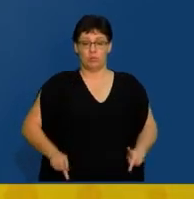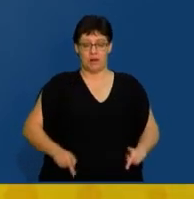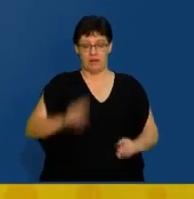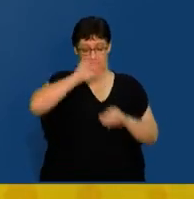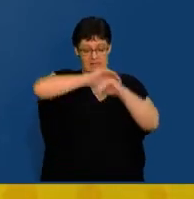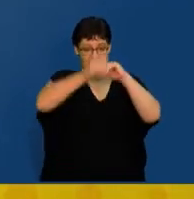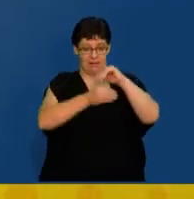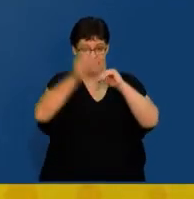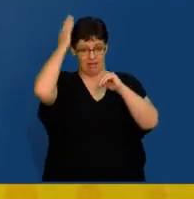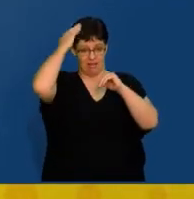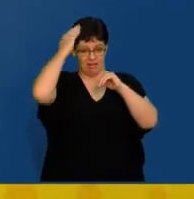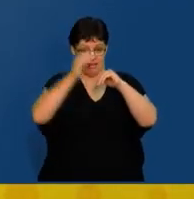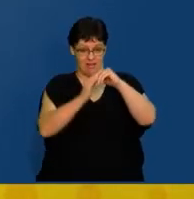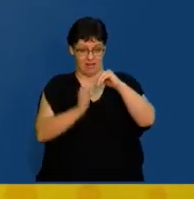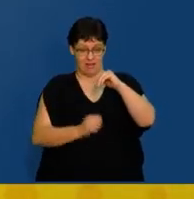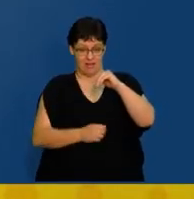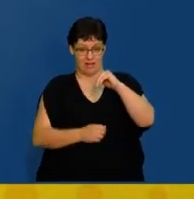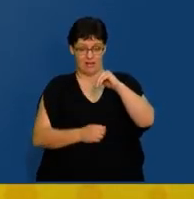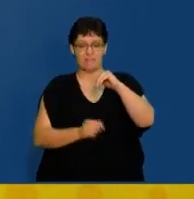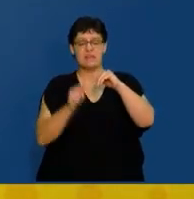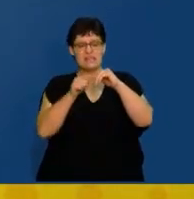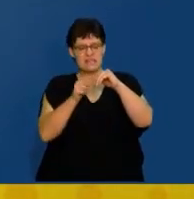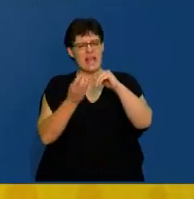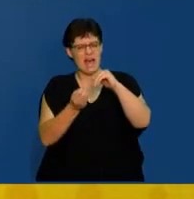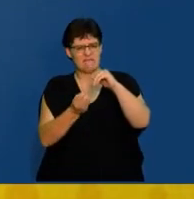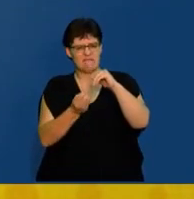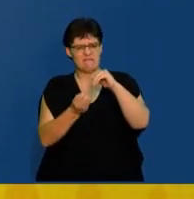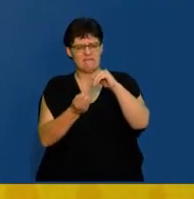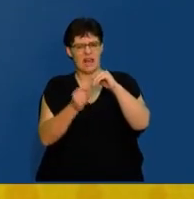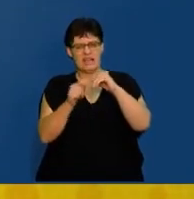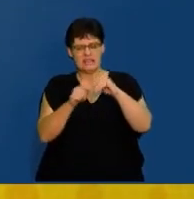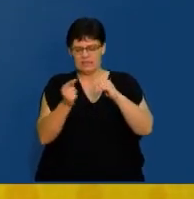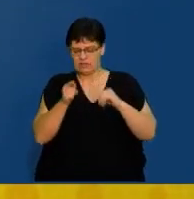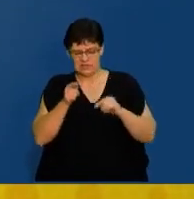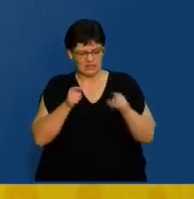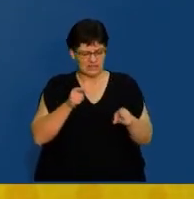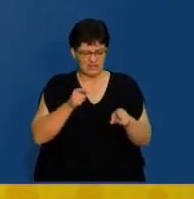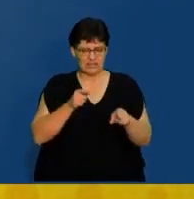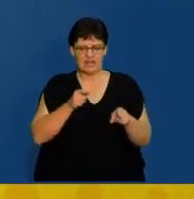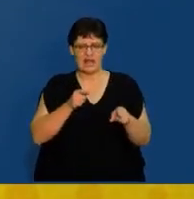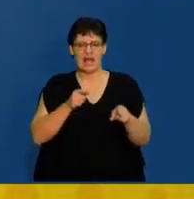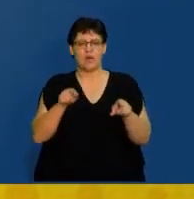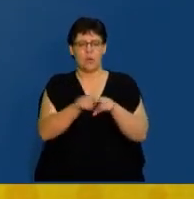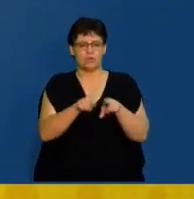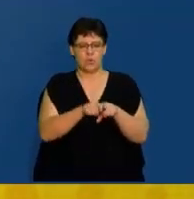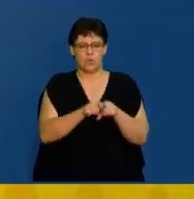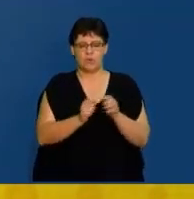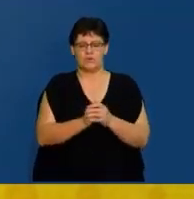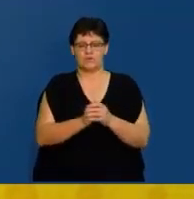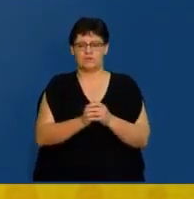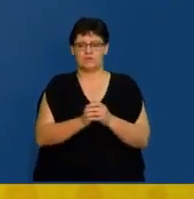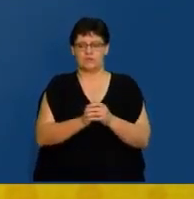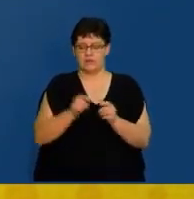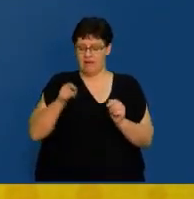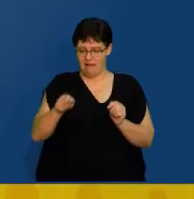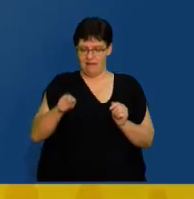this is a modern human skull, you will see there's a distinct difference between this and an African